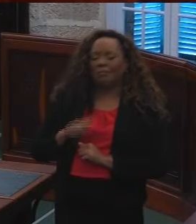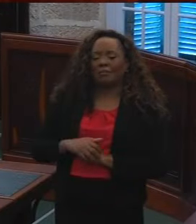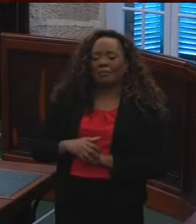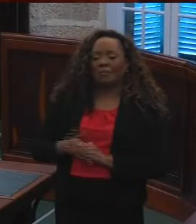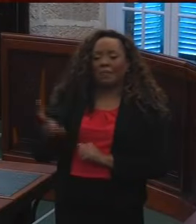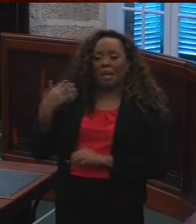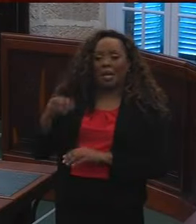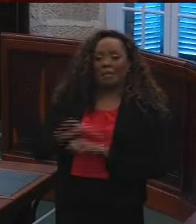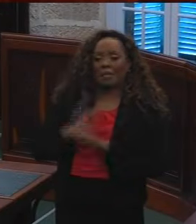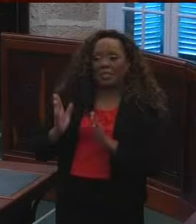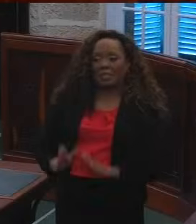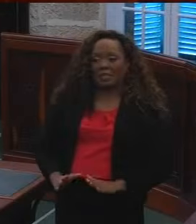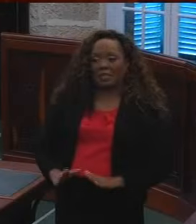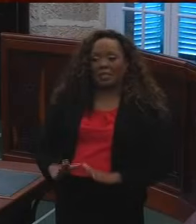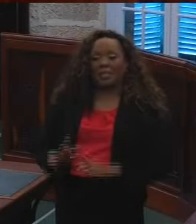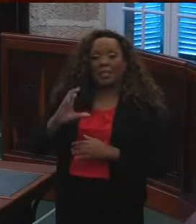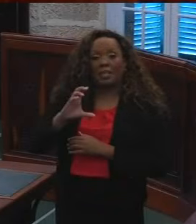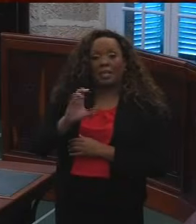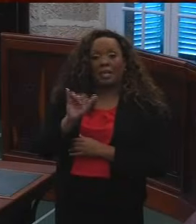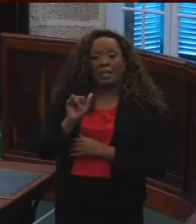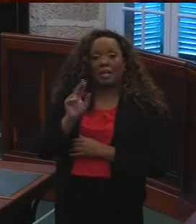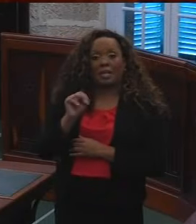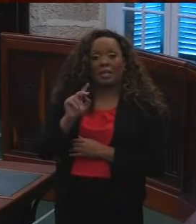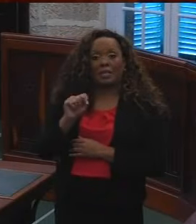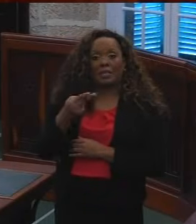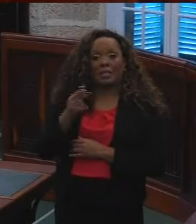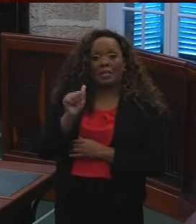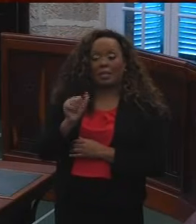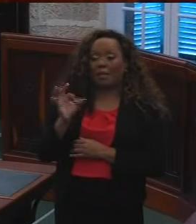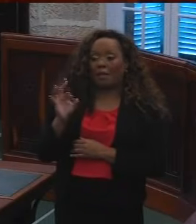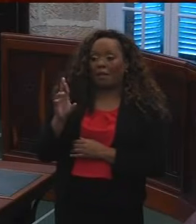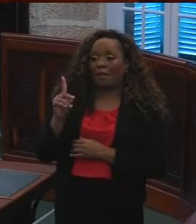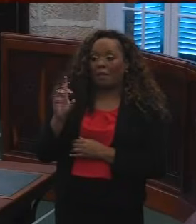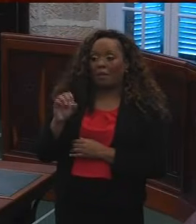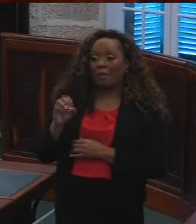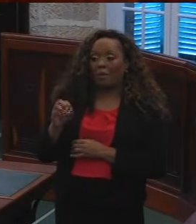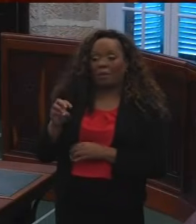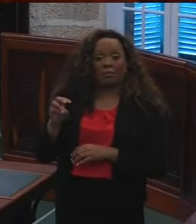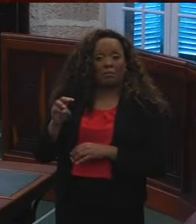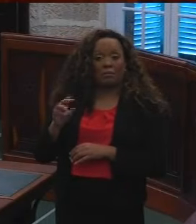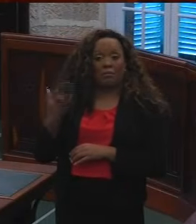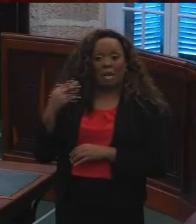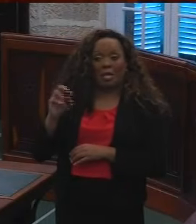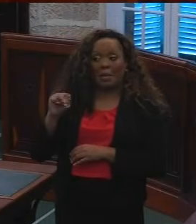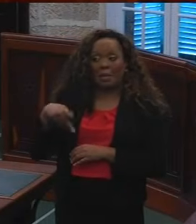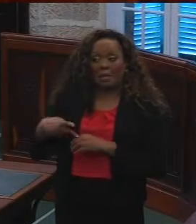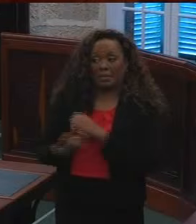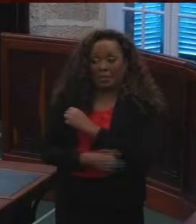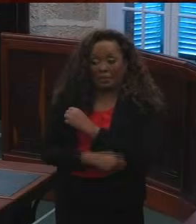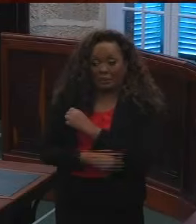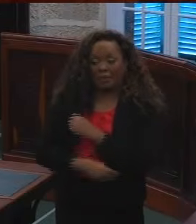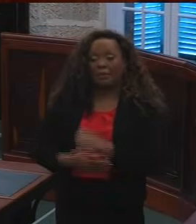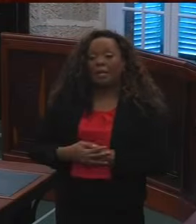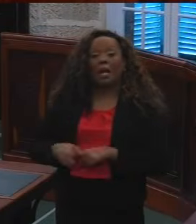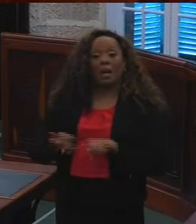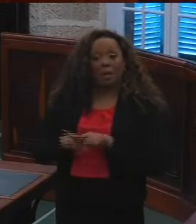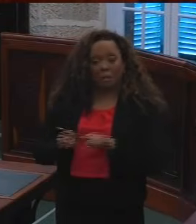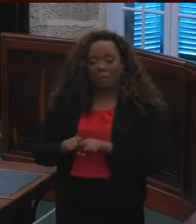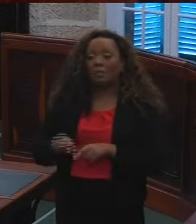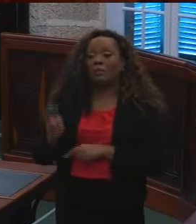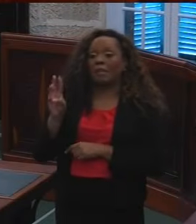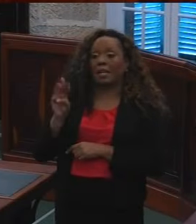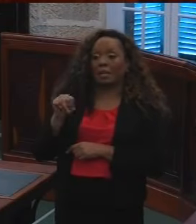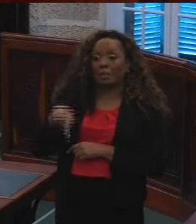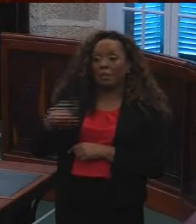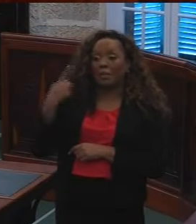and the immediate past minister, my colleague from St. Michael's South, the MP